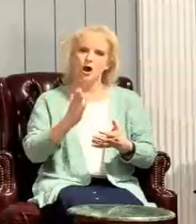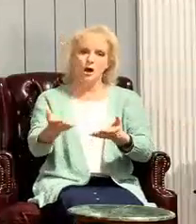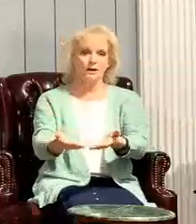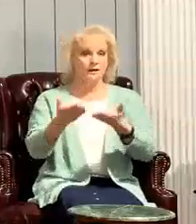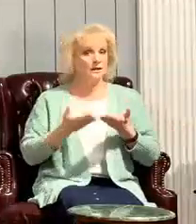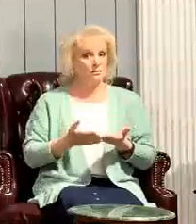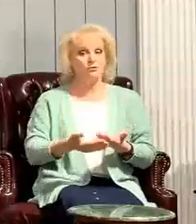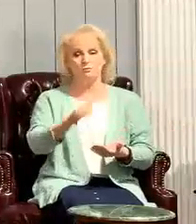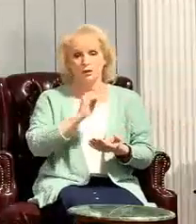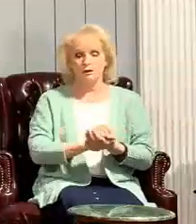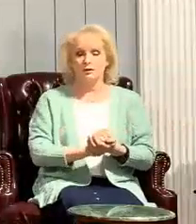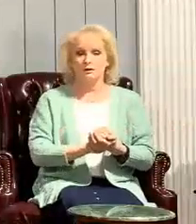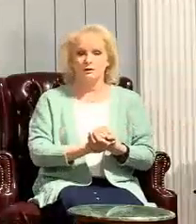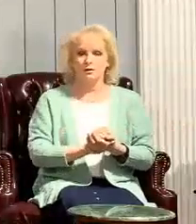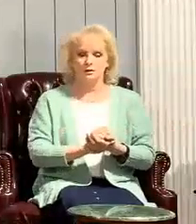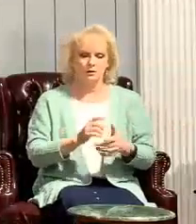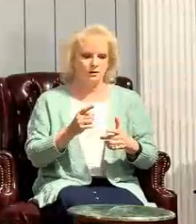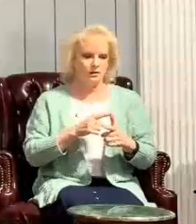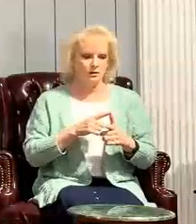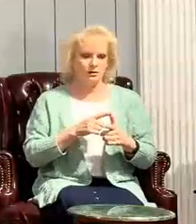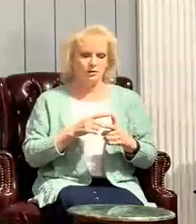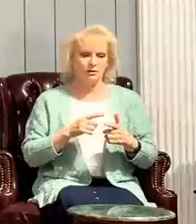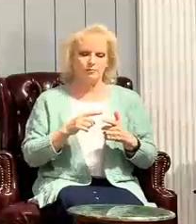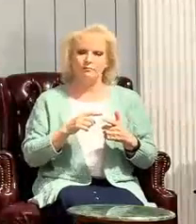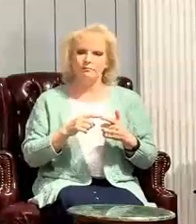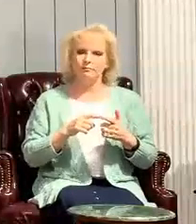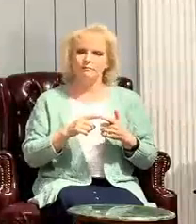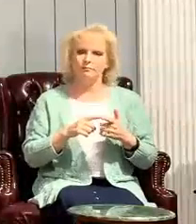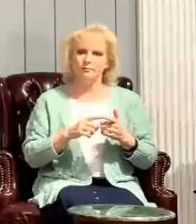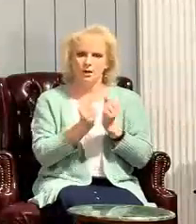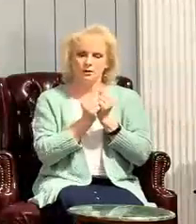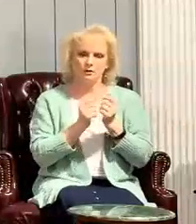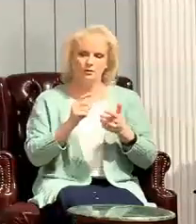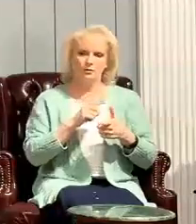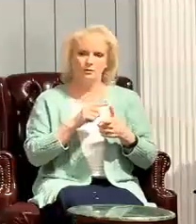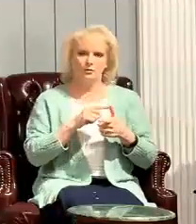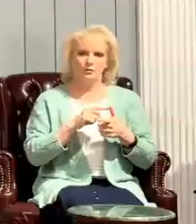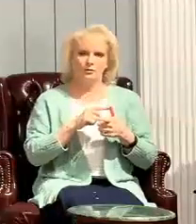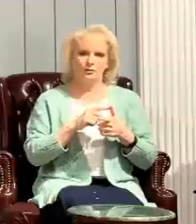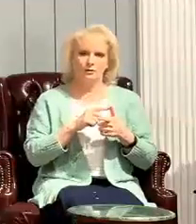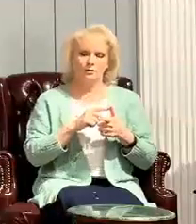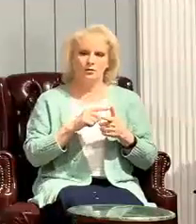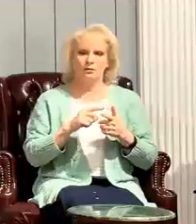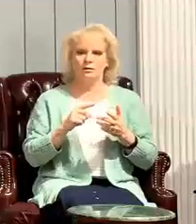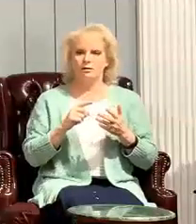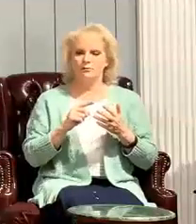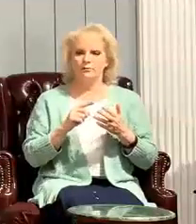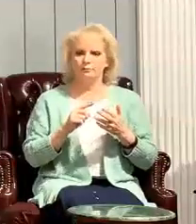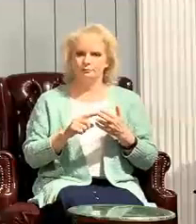there is an assumed blessing from the Lord in the passage. There's also that the blessing is in direct answer to God's promise. And